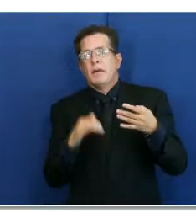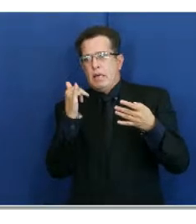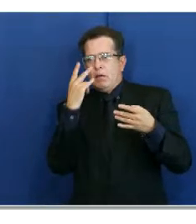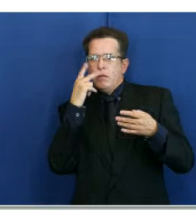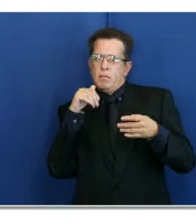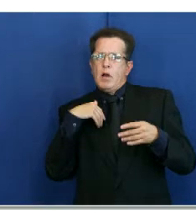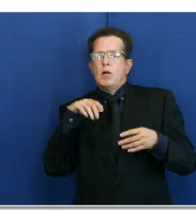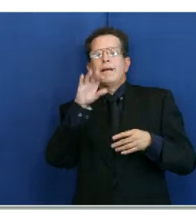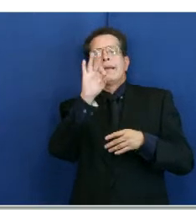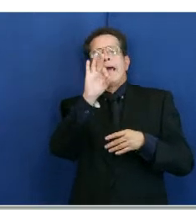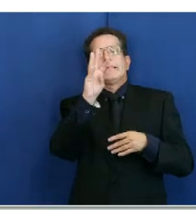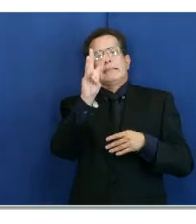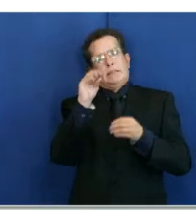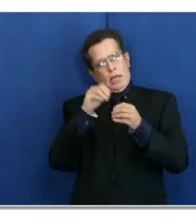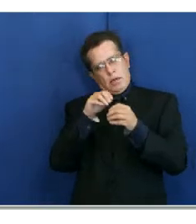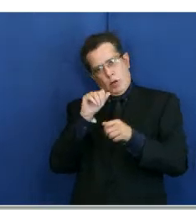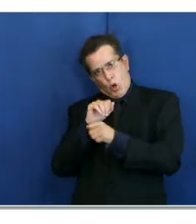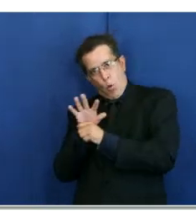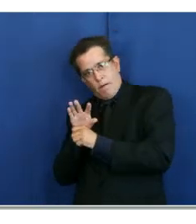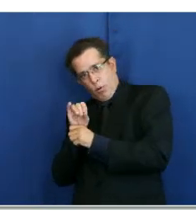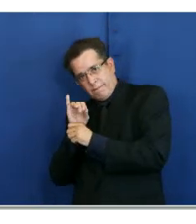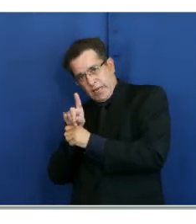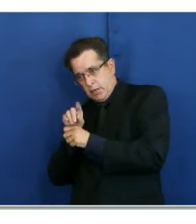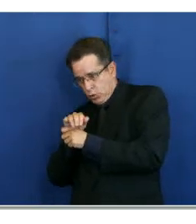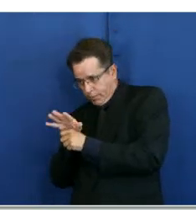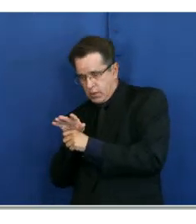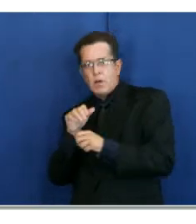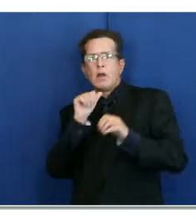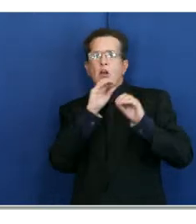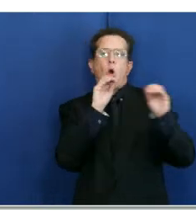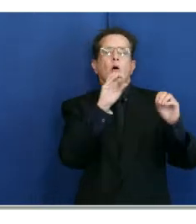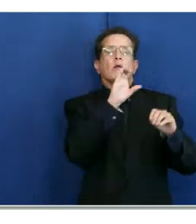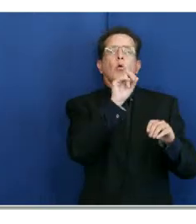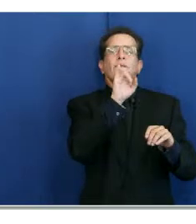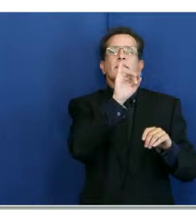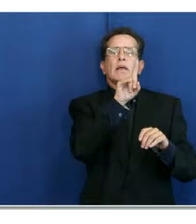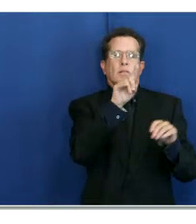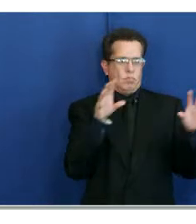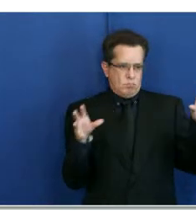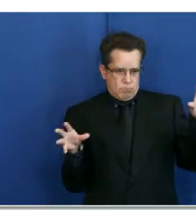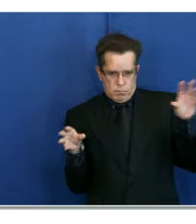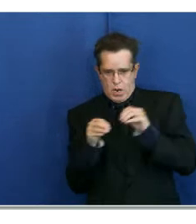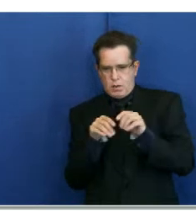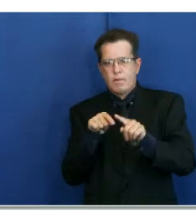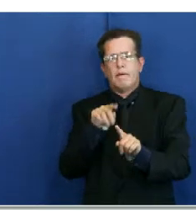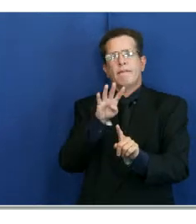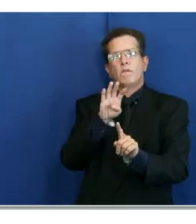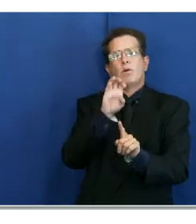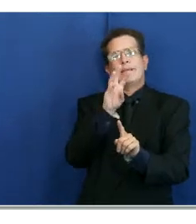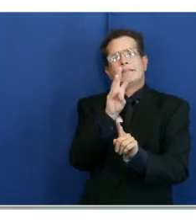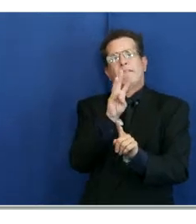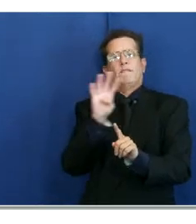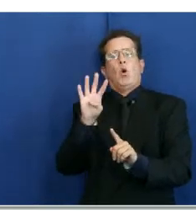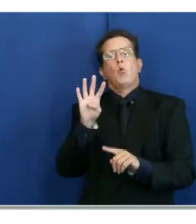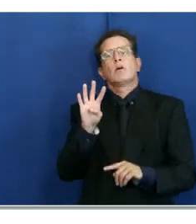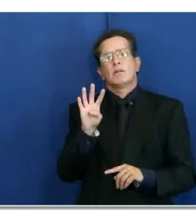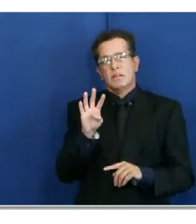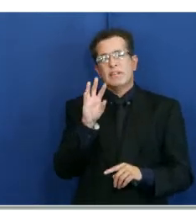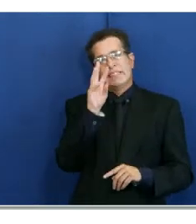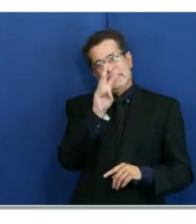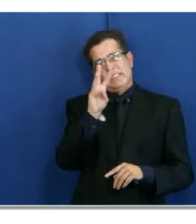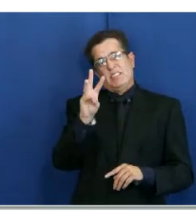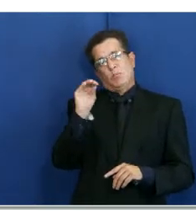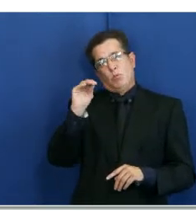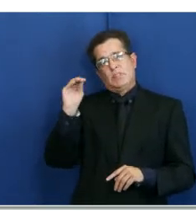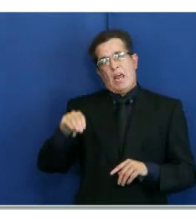our 96 COVID-related ICUs. Non-COVID, you see right there, bringing us to a total of 464,